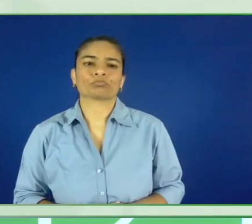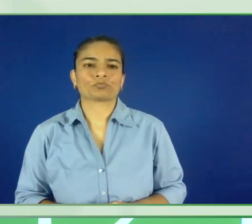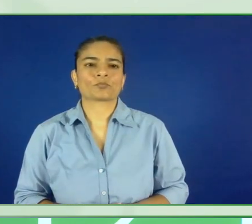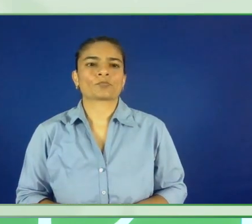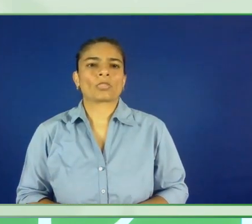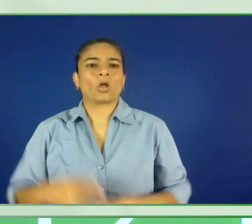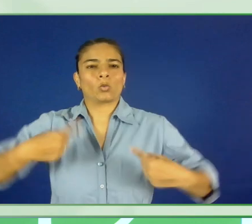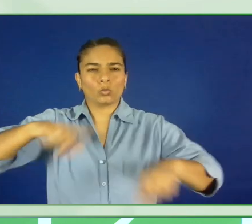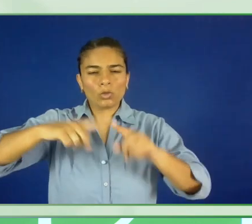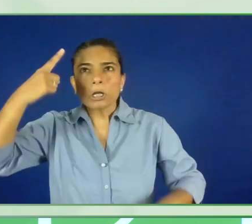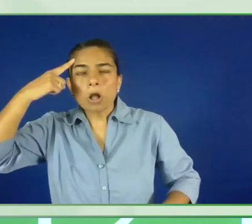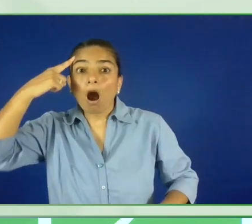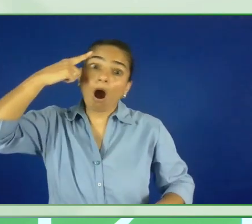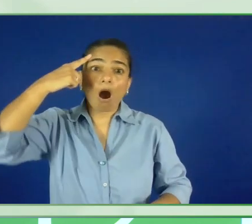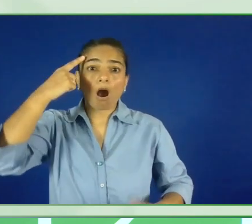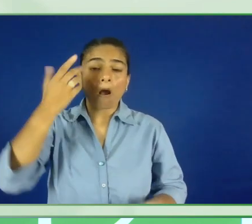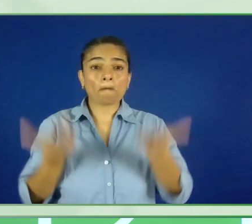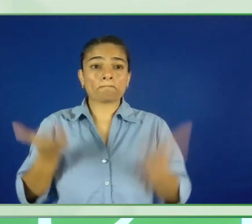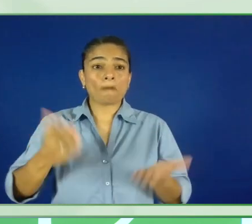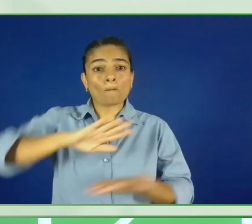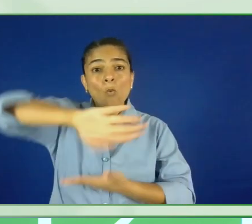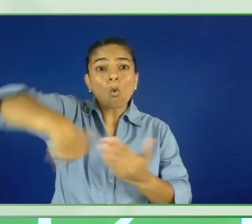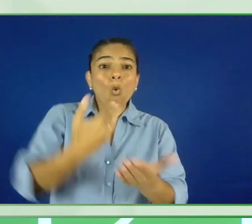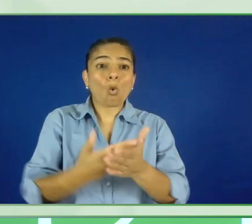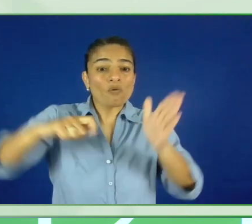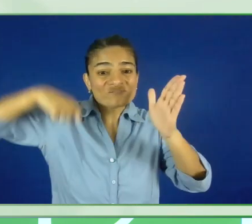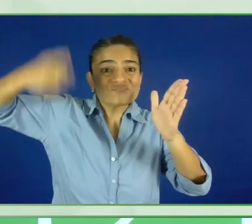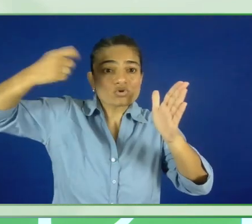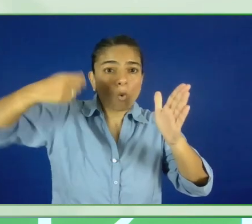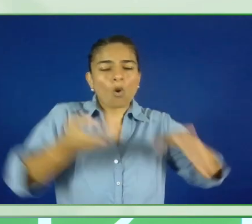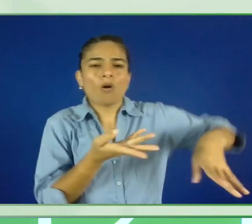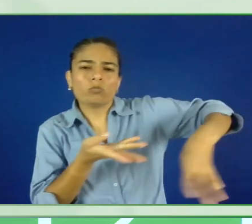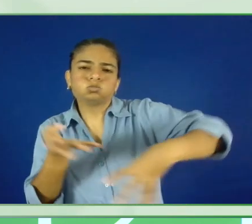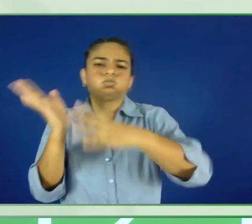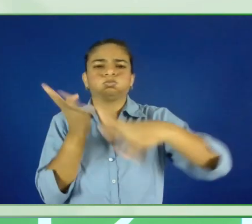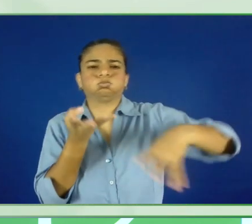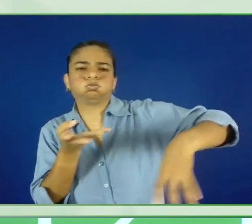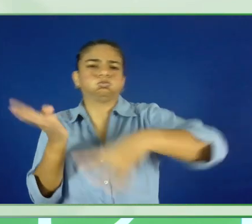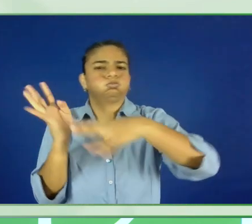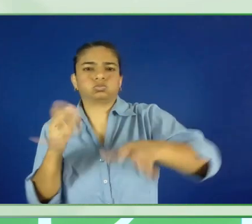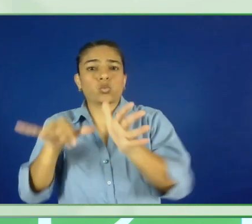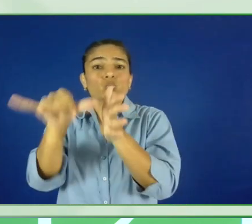channel. There are thousands of YouTube channels on assistive solution. What would be special about it?